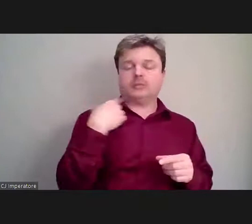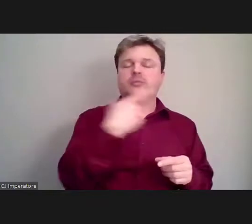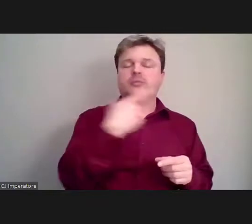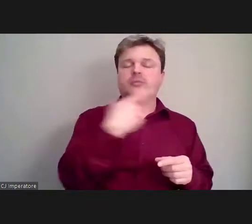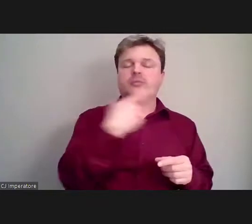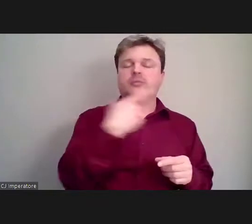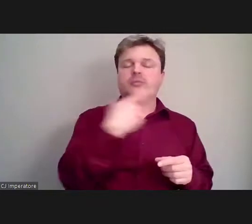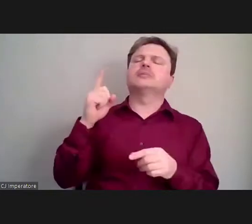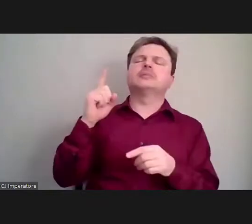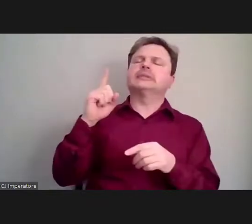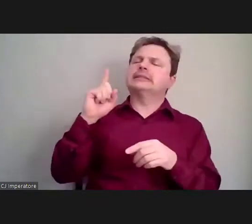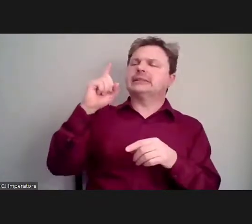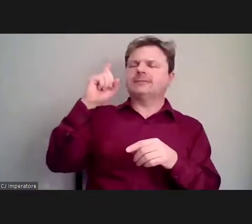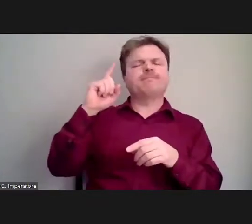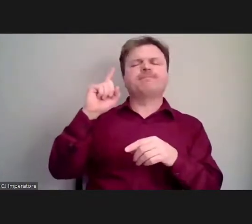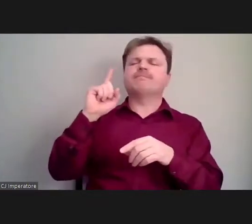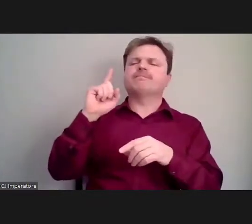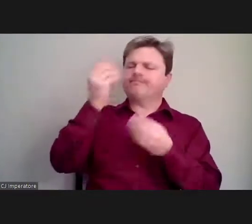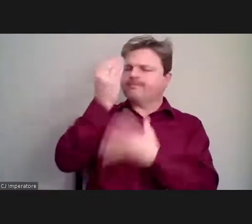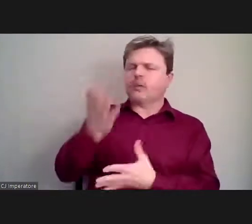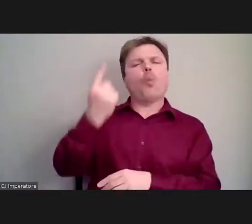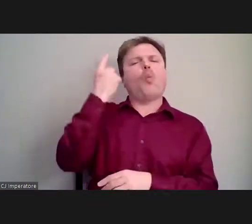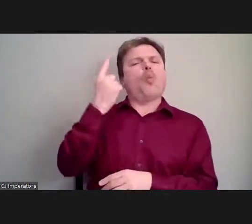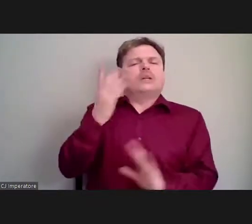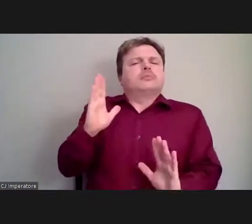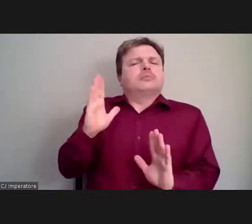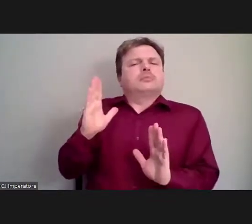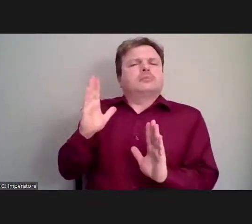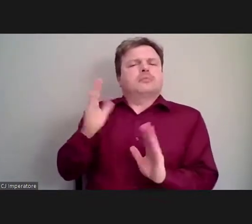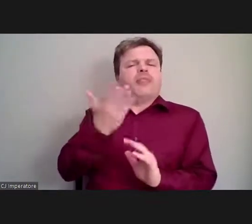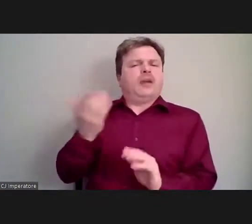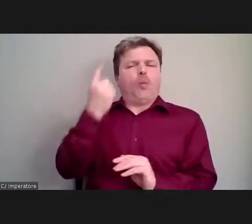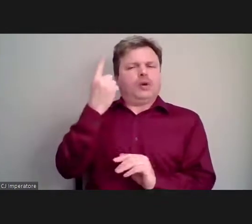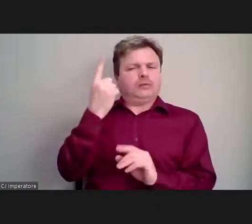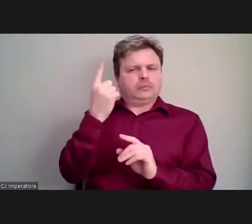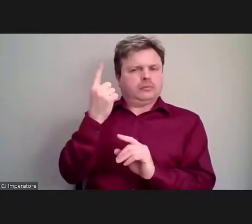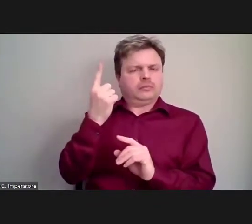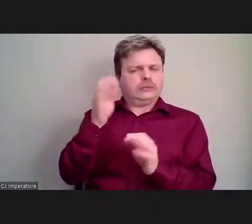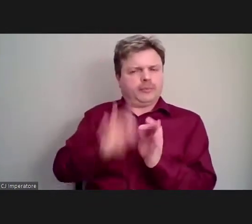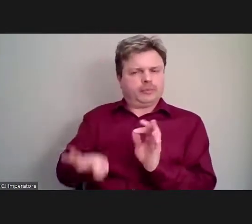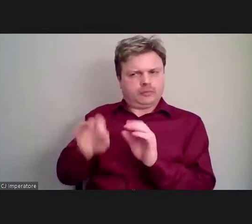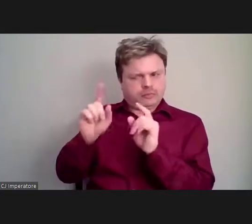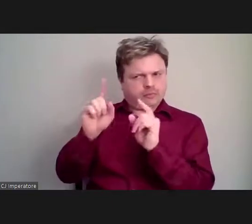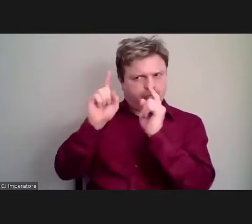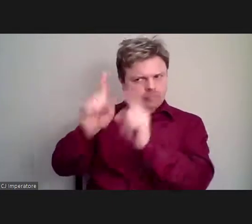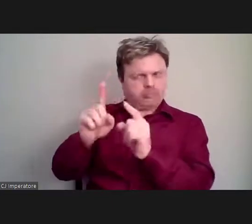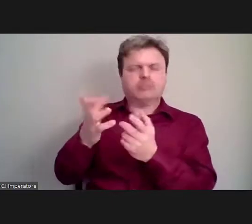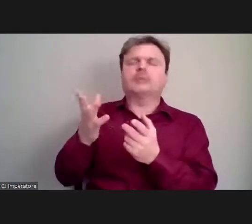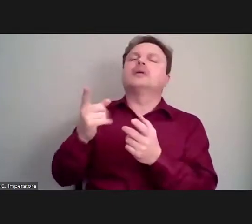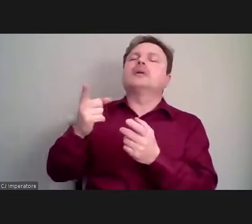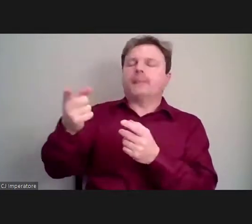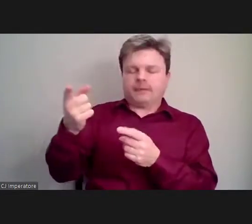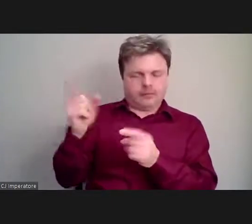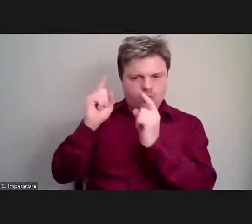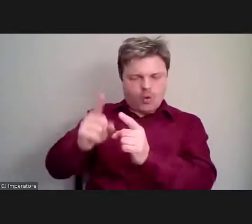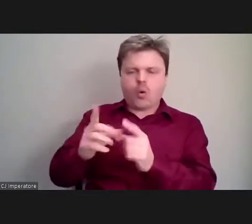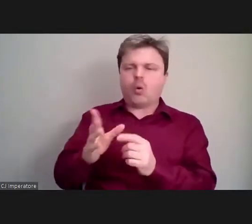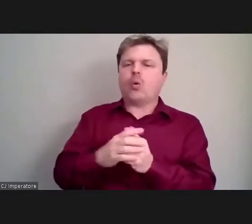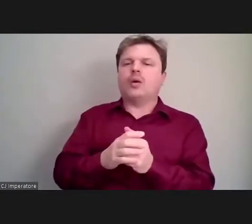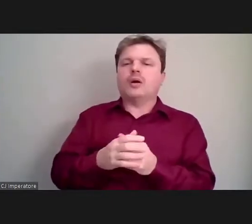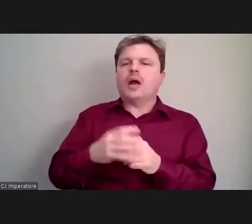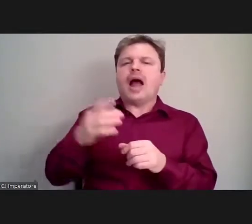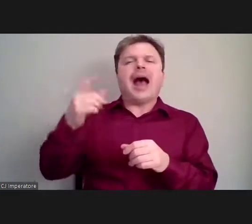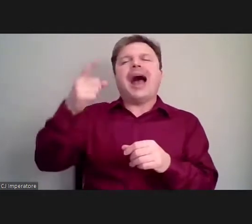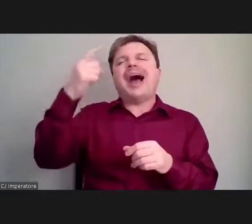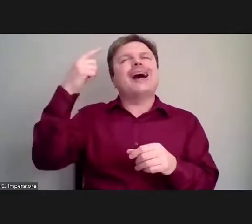I don't want this to sound reductive. I don't just mean make things easier. I really do mean think about